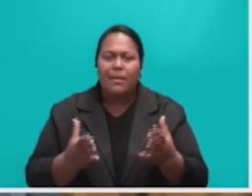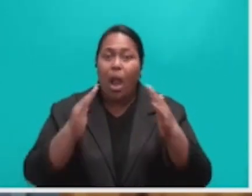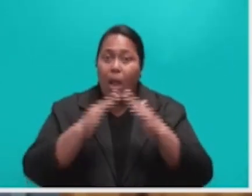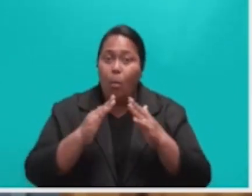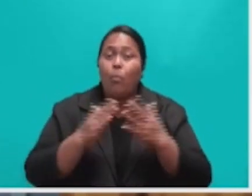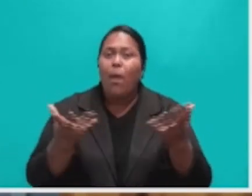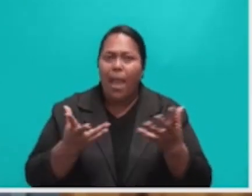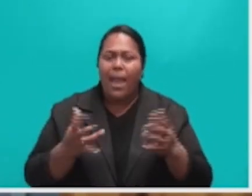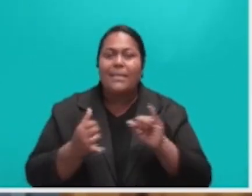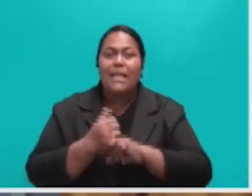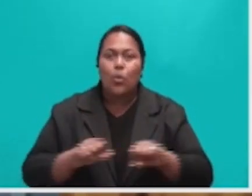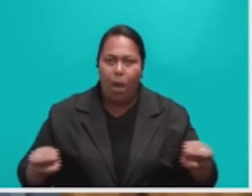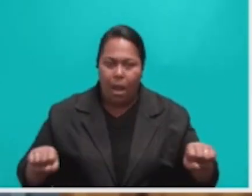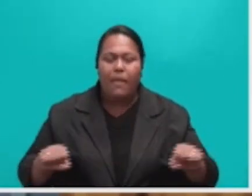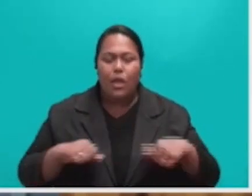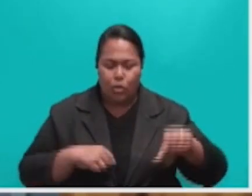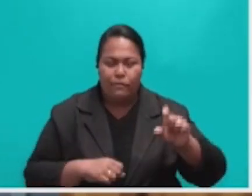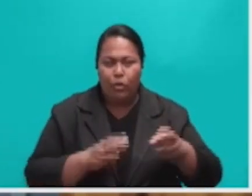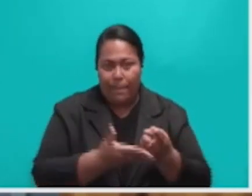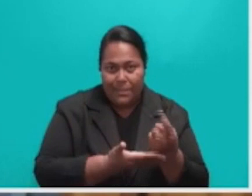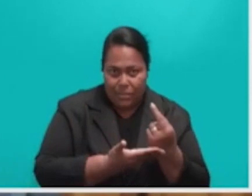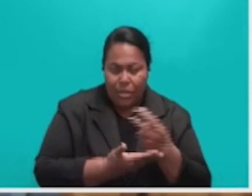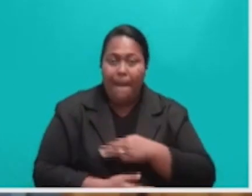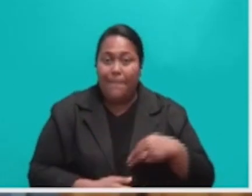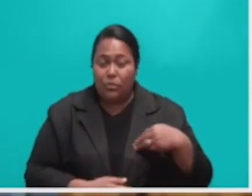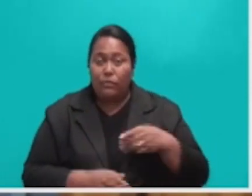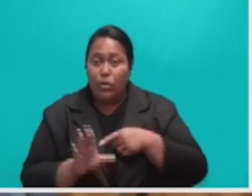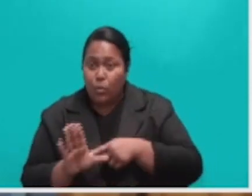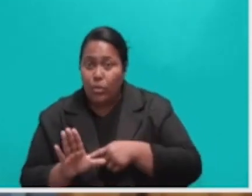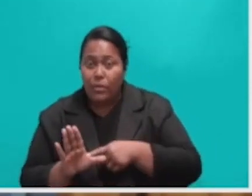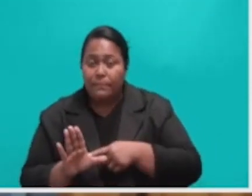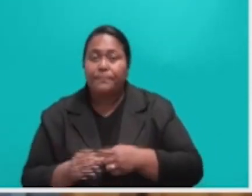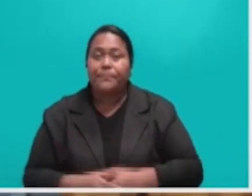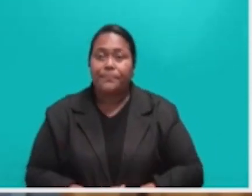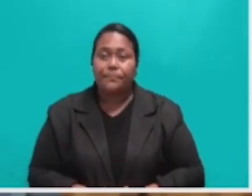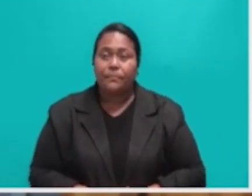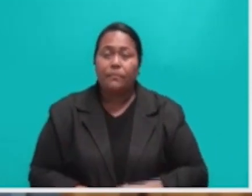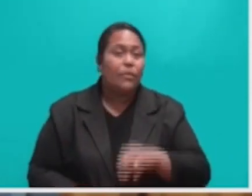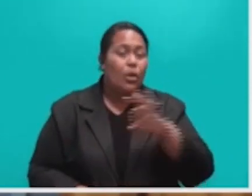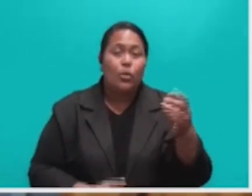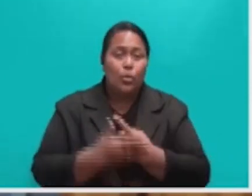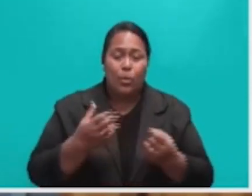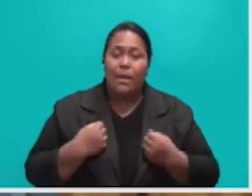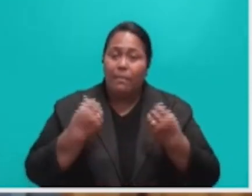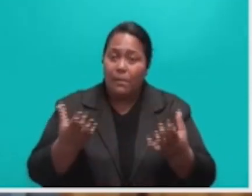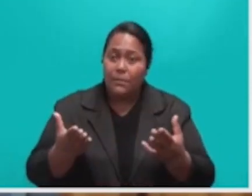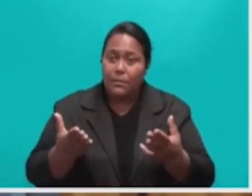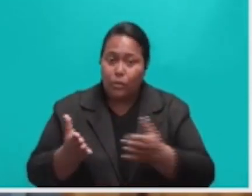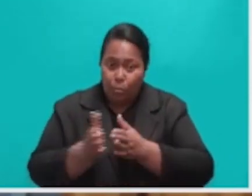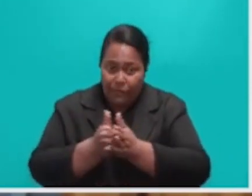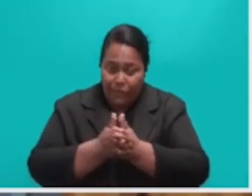used for rehabilitation. Ministry of Youth has also been very supportive with not only availing their motivational programs for the